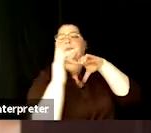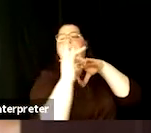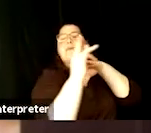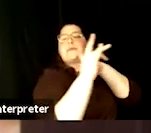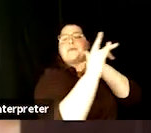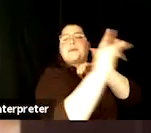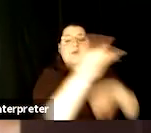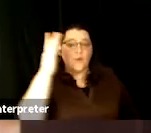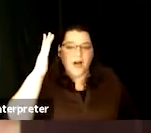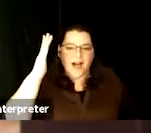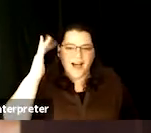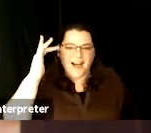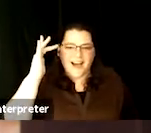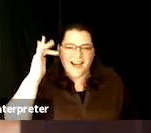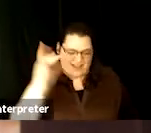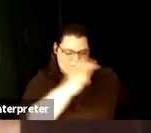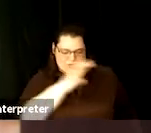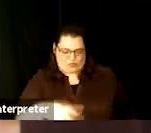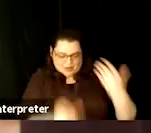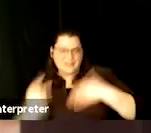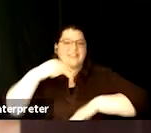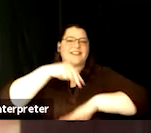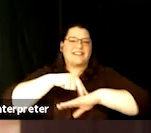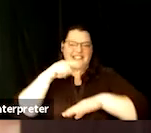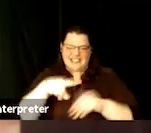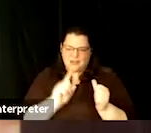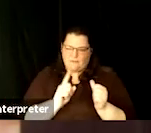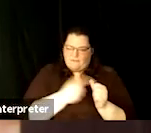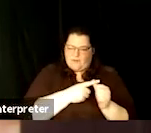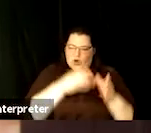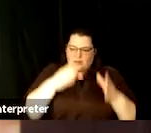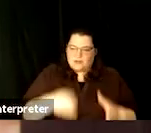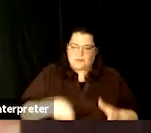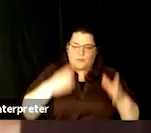dead, has become the first fruits of those who have fallen asleep.